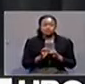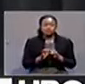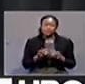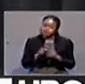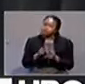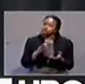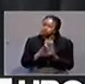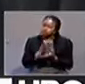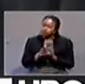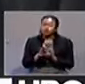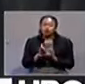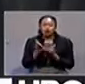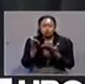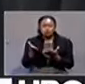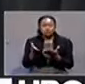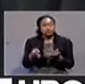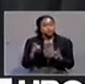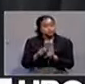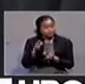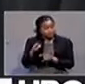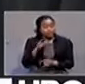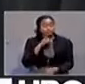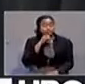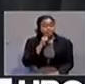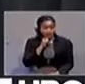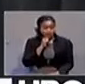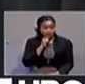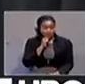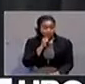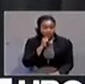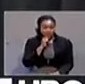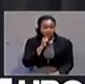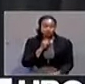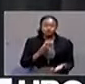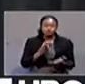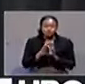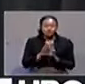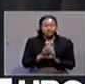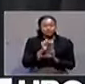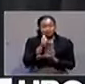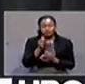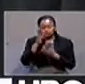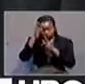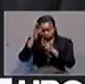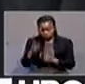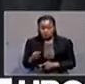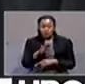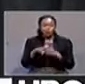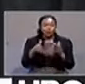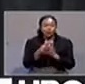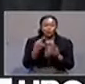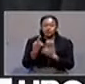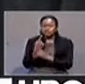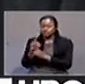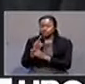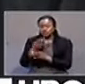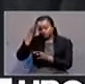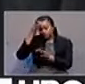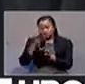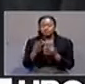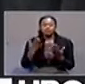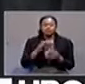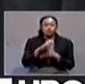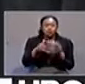it. And this is a gentleman who really respected all faith. He respected